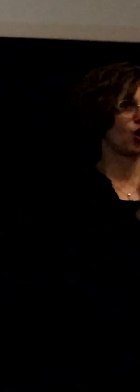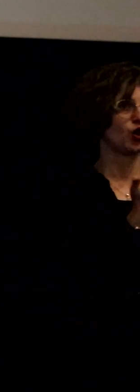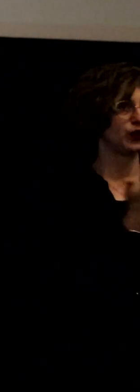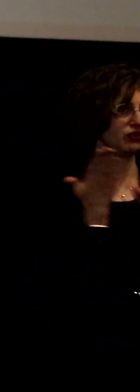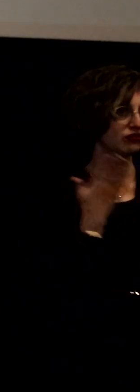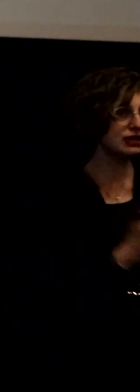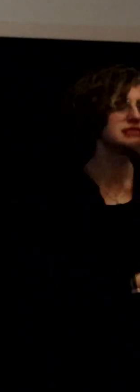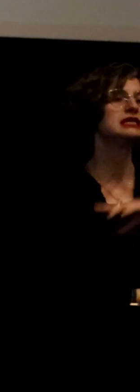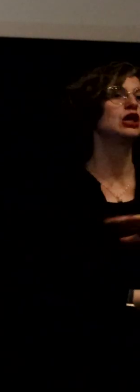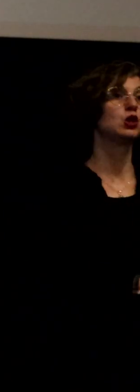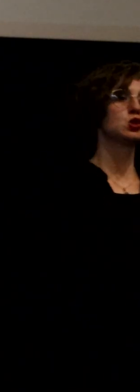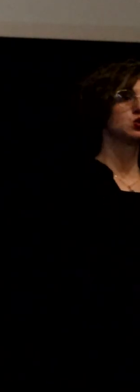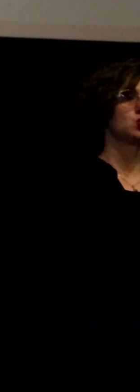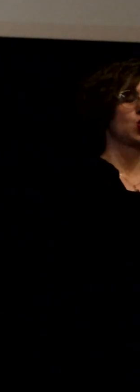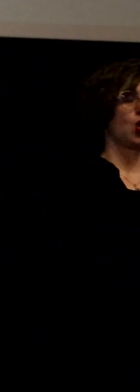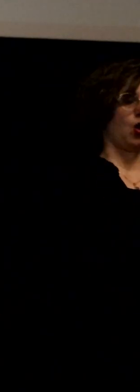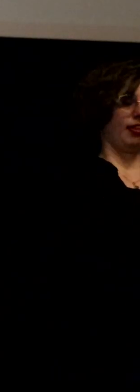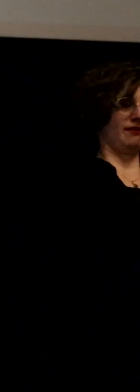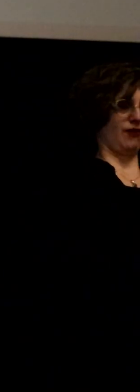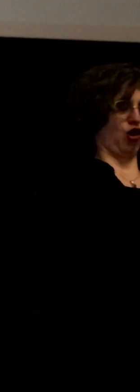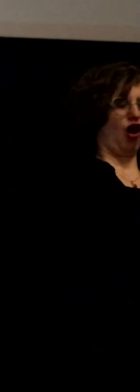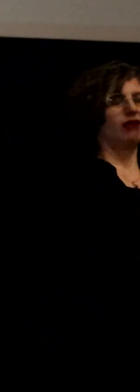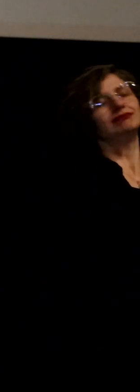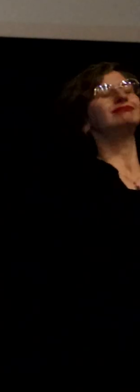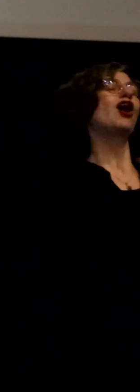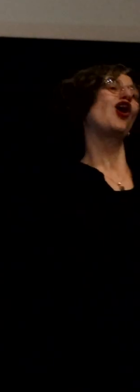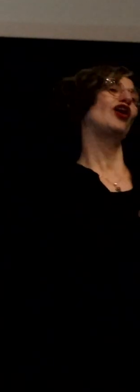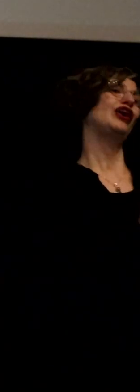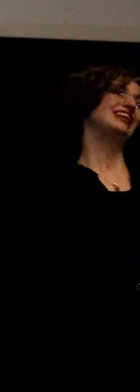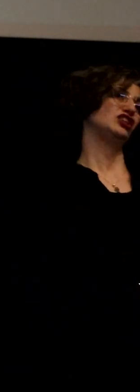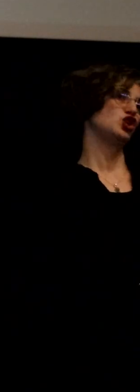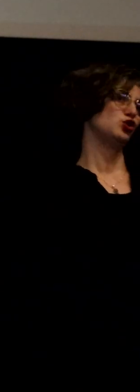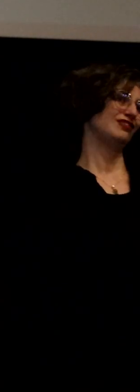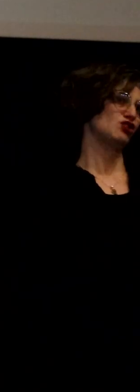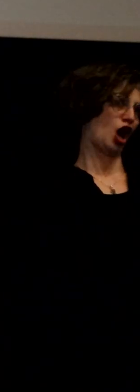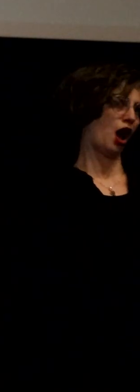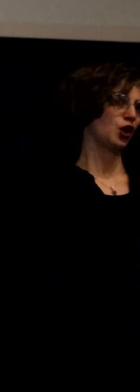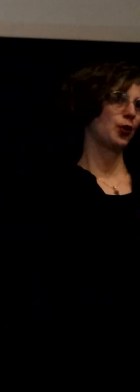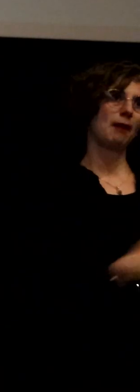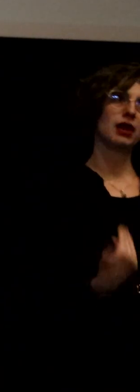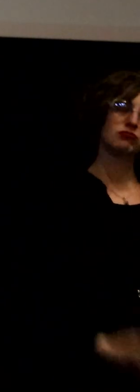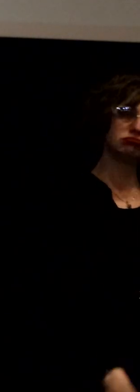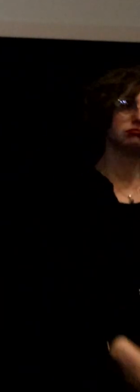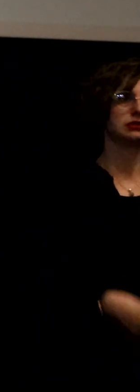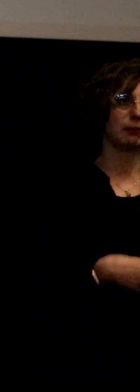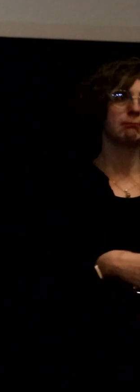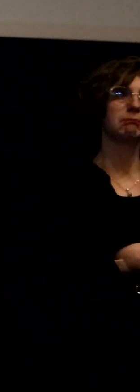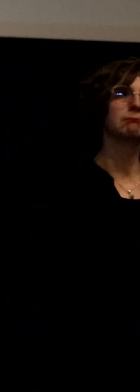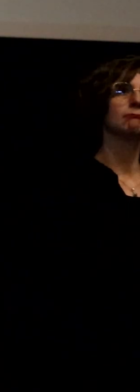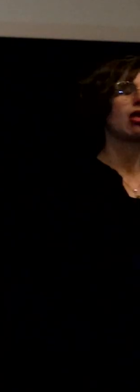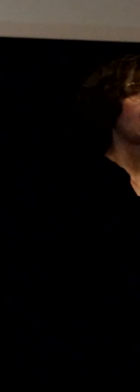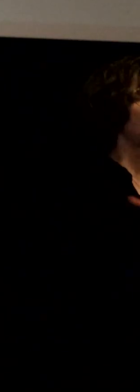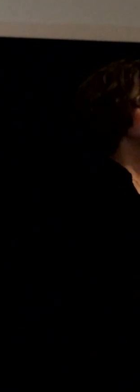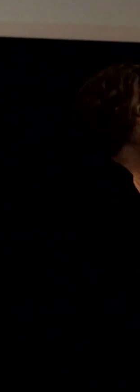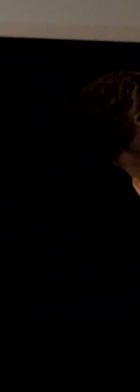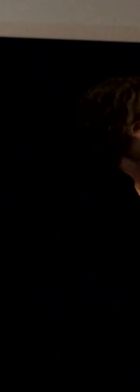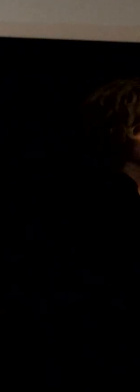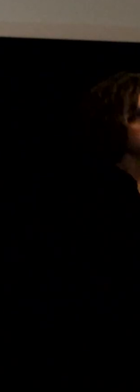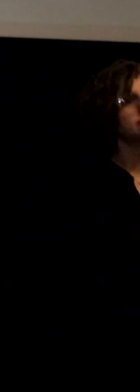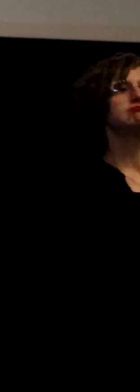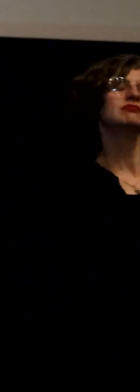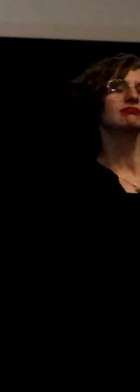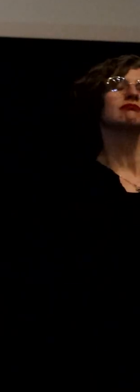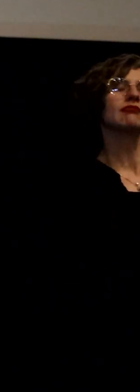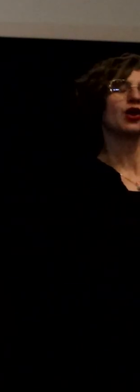University, the School of Art of the Art Institute of Chicago. His dedication to design education was recognized when he was named the